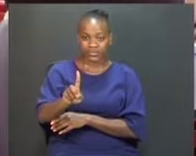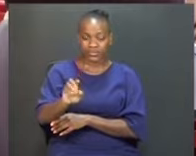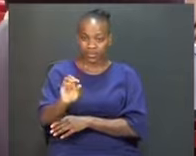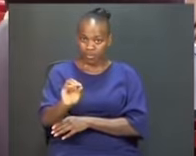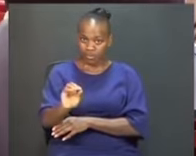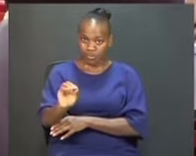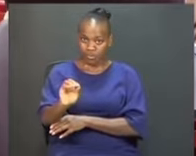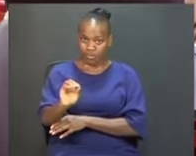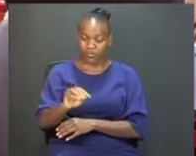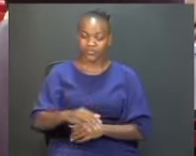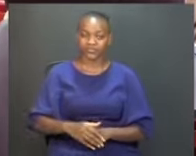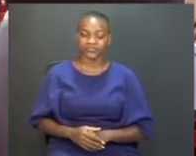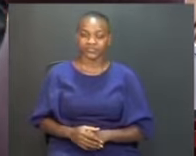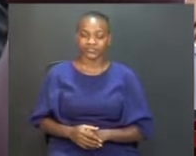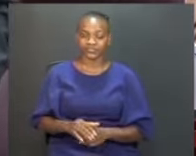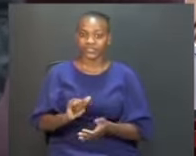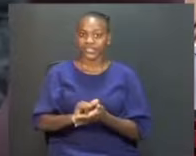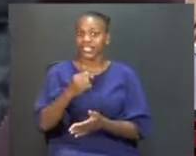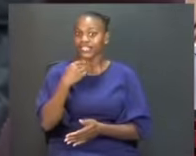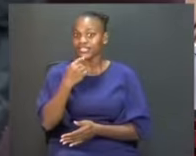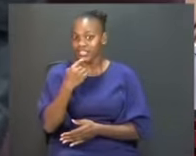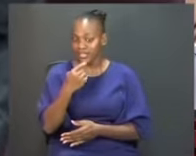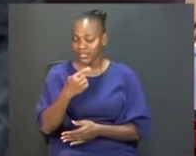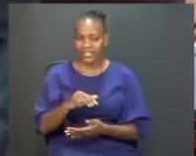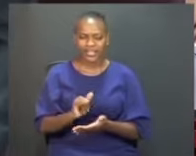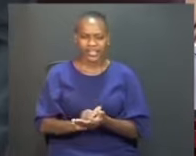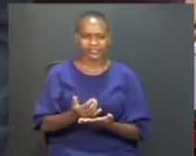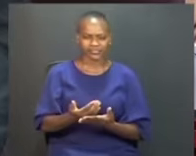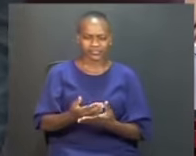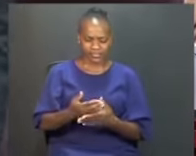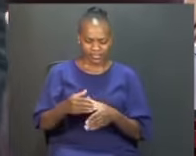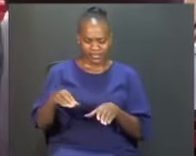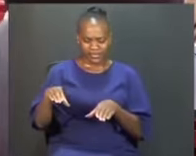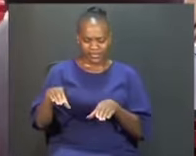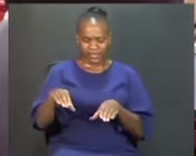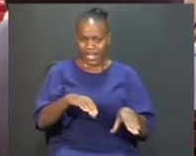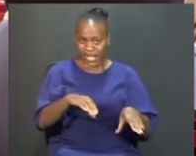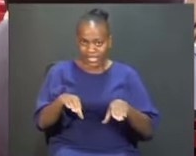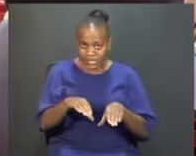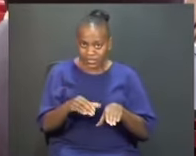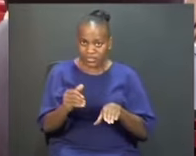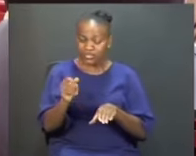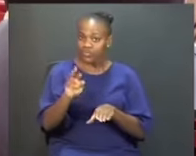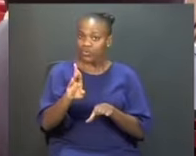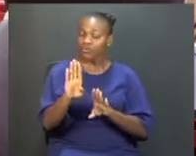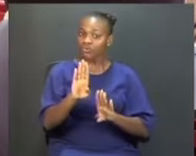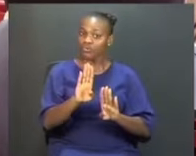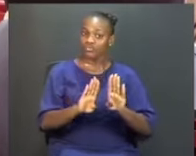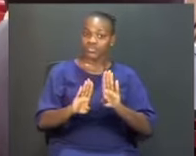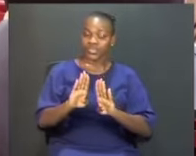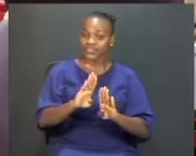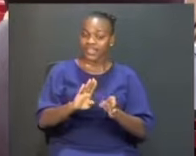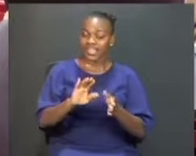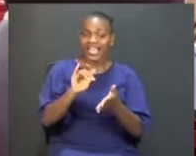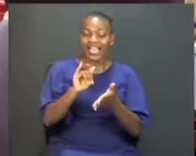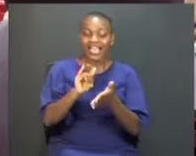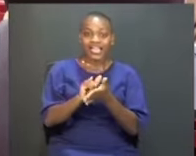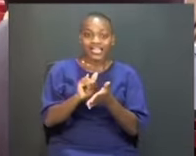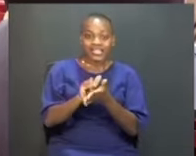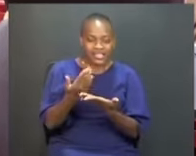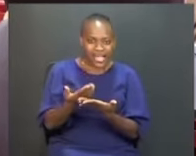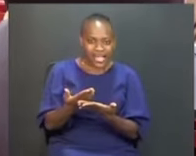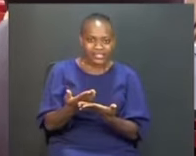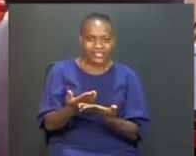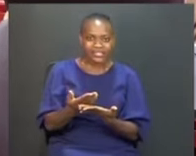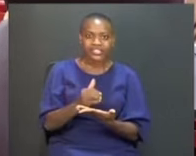31-0, which says that any act or omission which affronts the